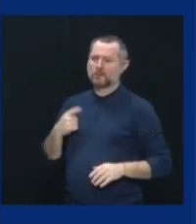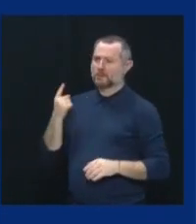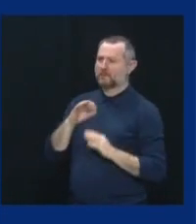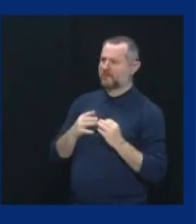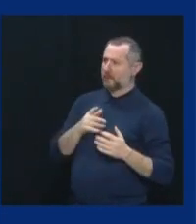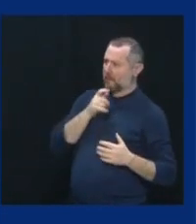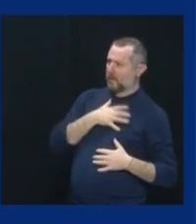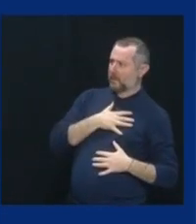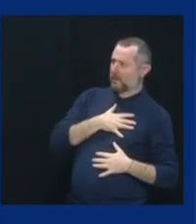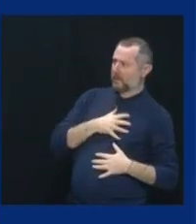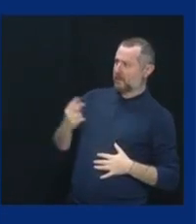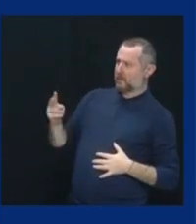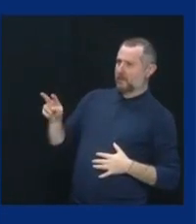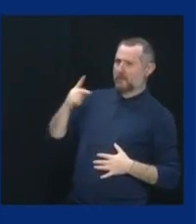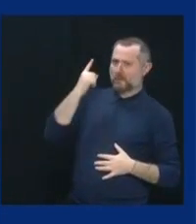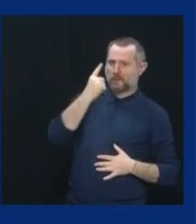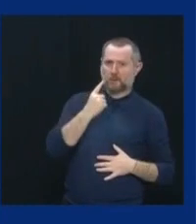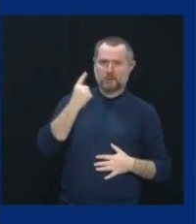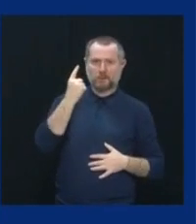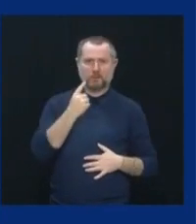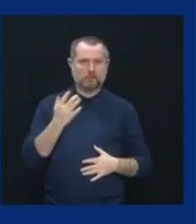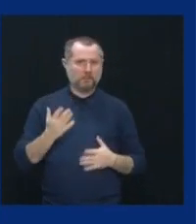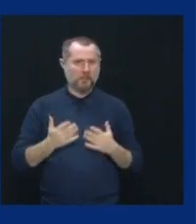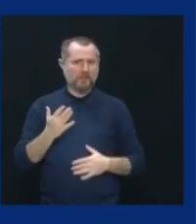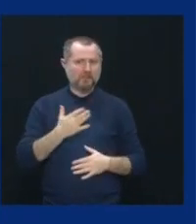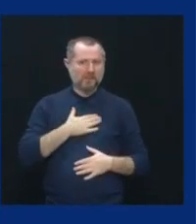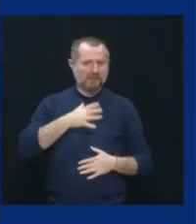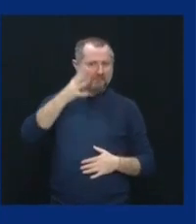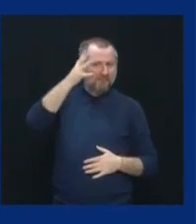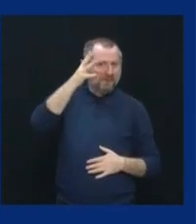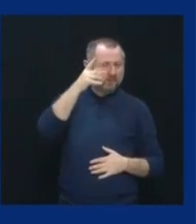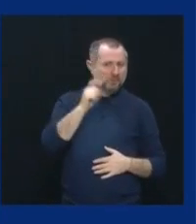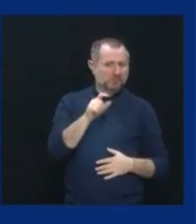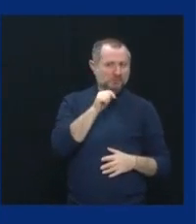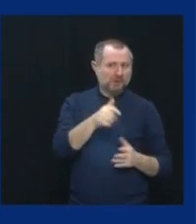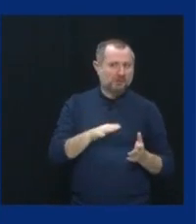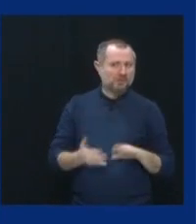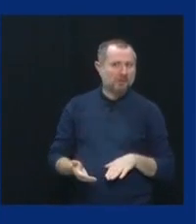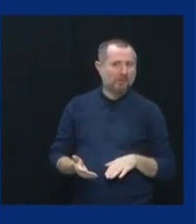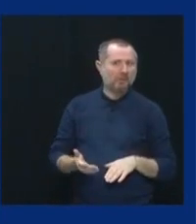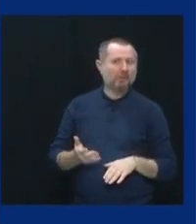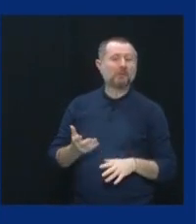say, maybe my father didn't have to die.